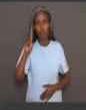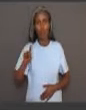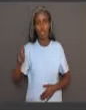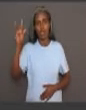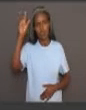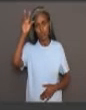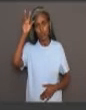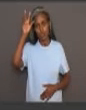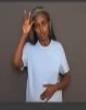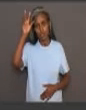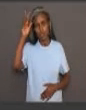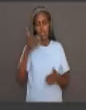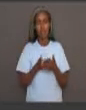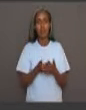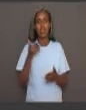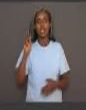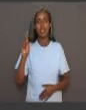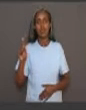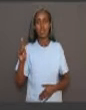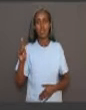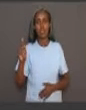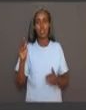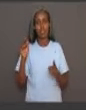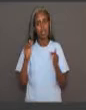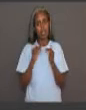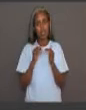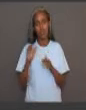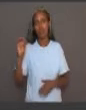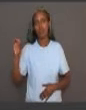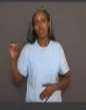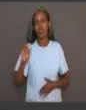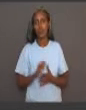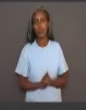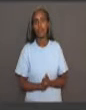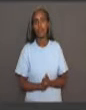1 cubed minus 1 is 0.